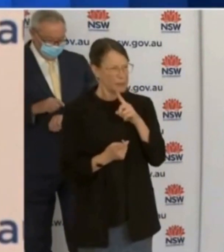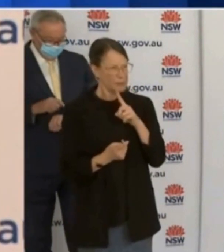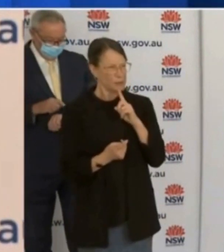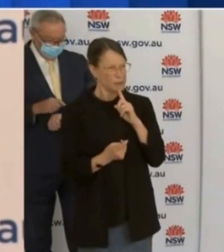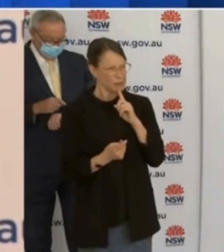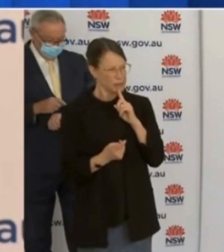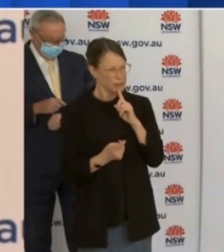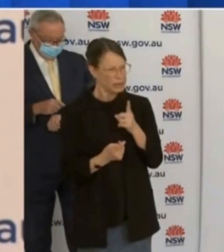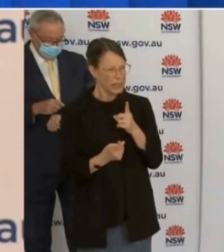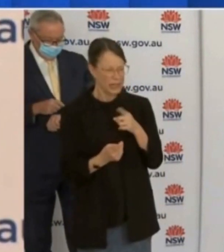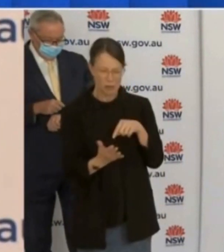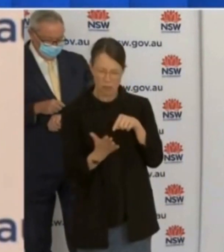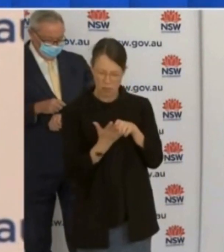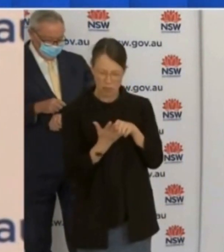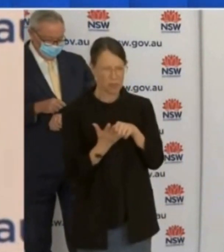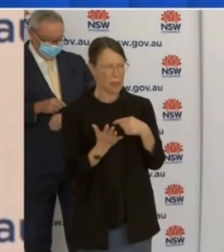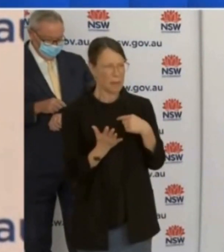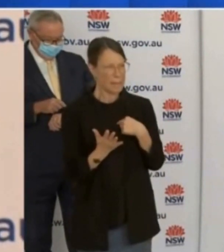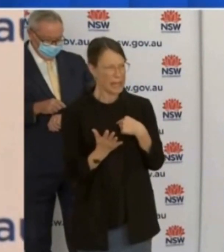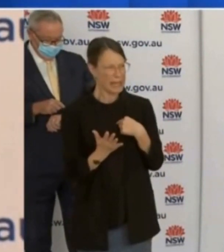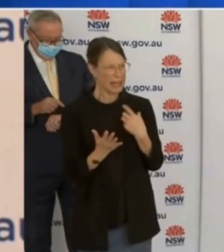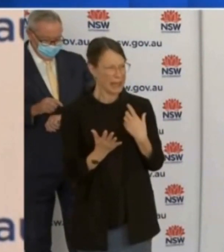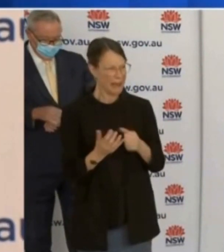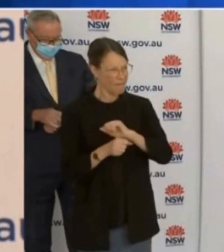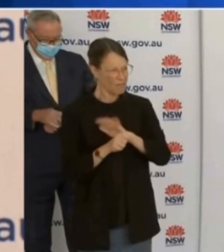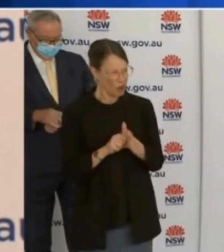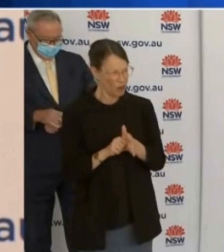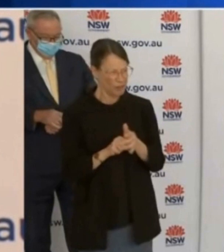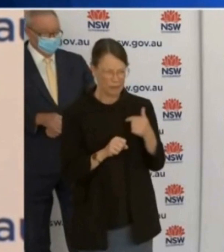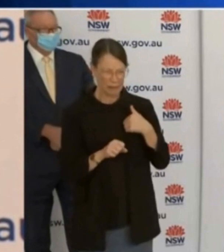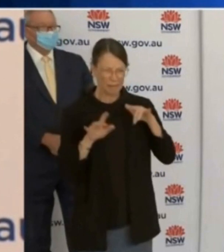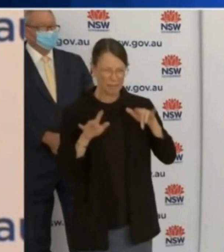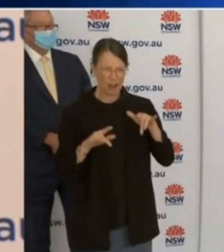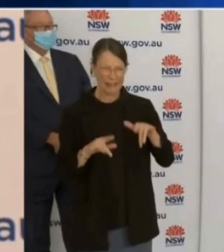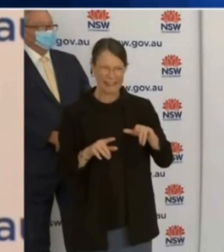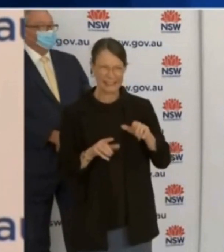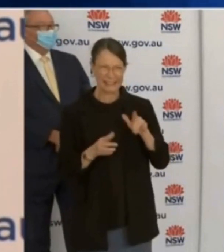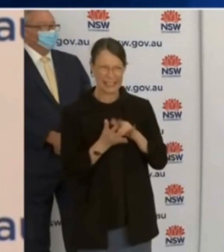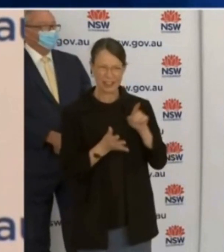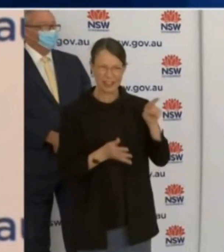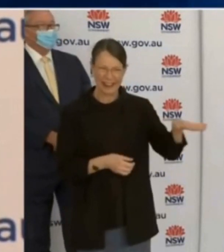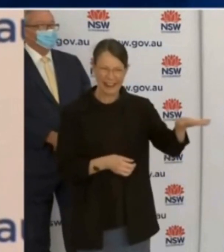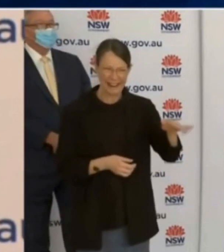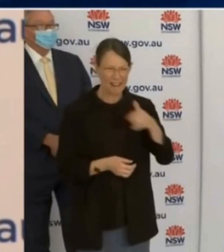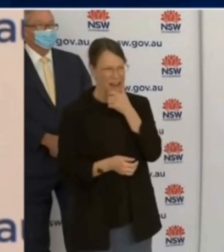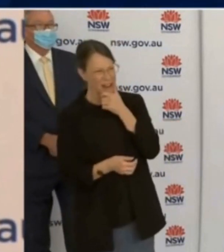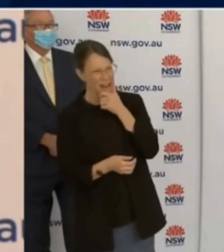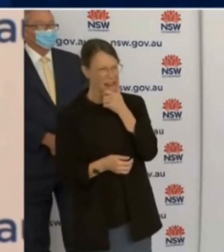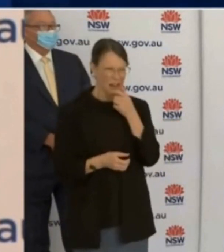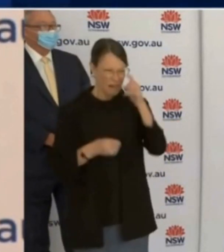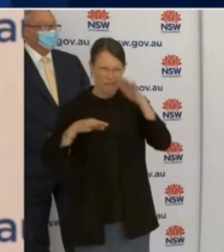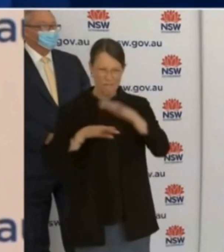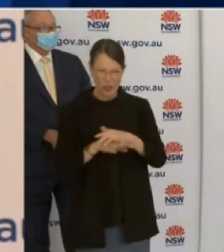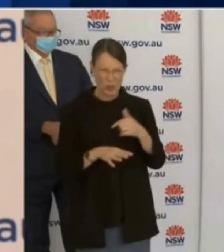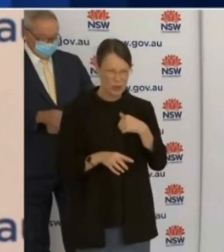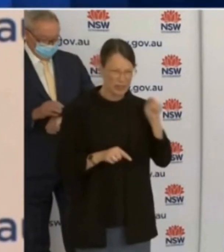an issue and an error, and I apologise for that this morning in relation to one venue in Newcastle where there was confusion over